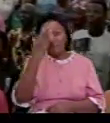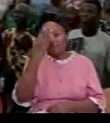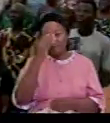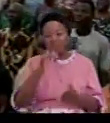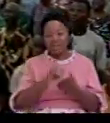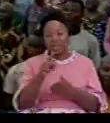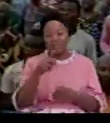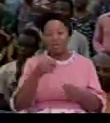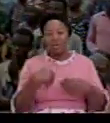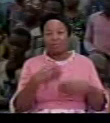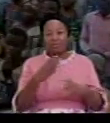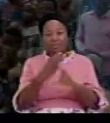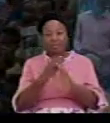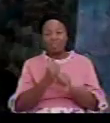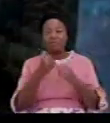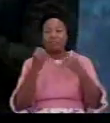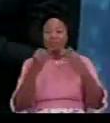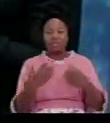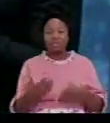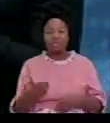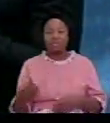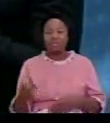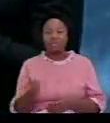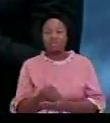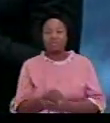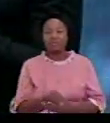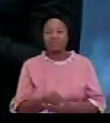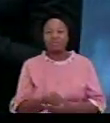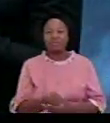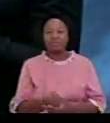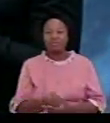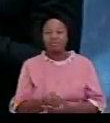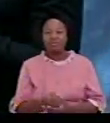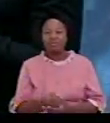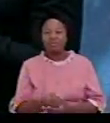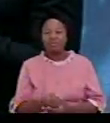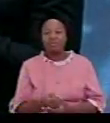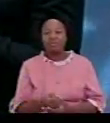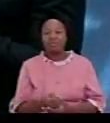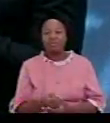lot. Humblement, nous voulons qu'il accepte nos remerciements.